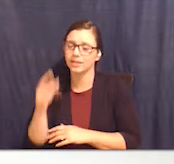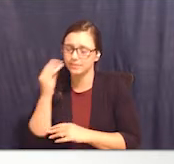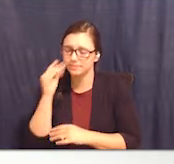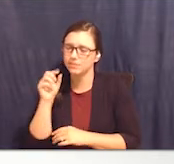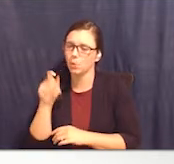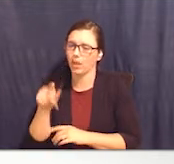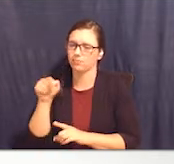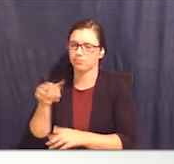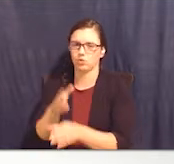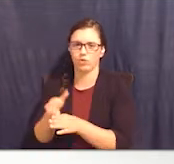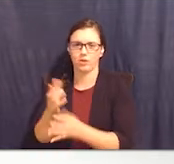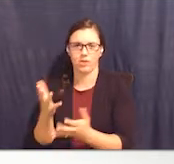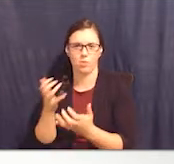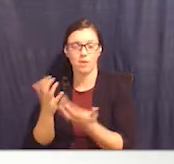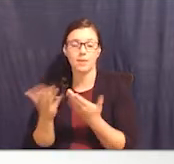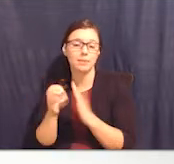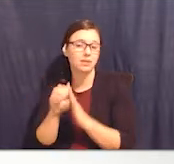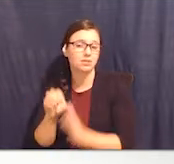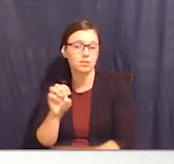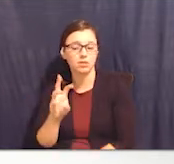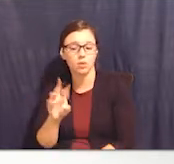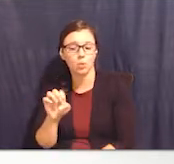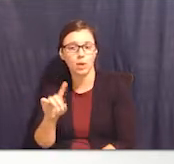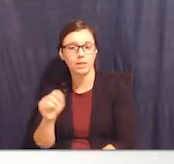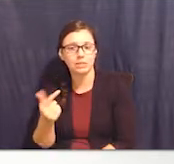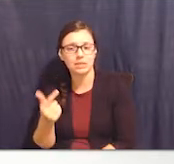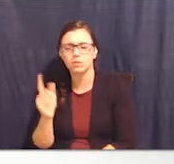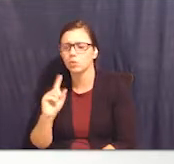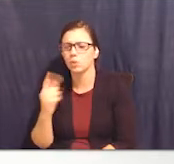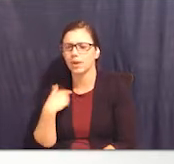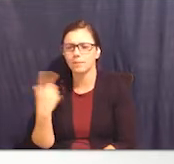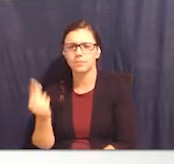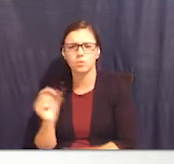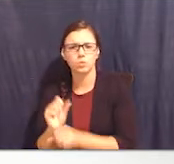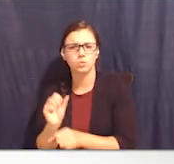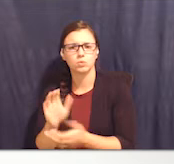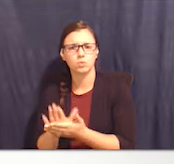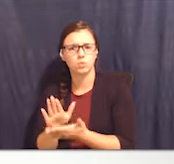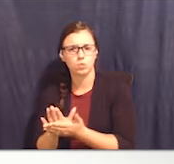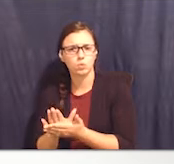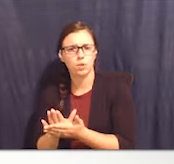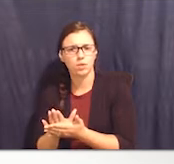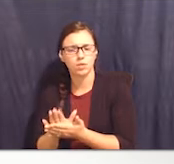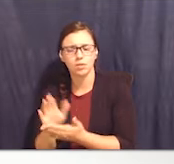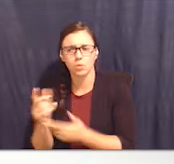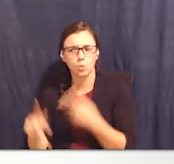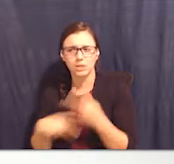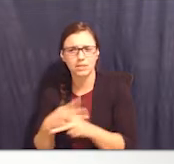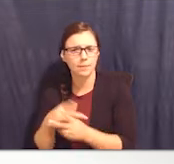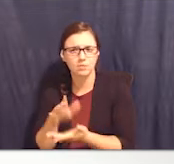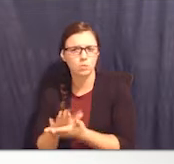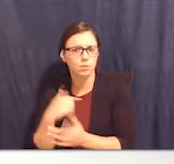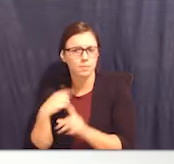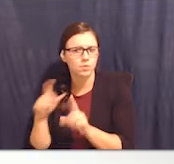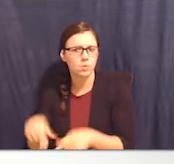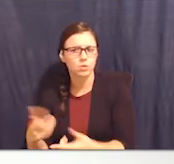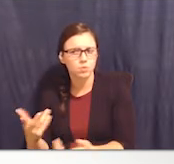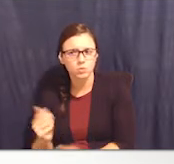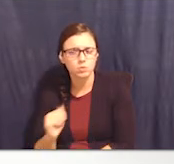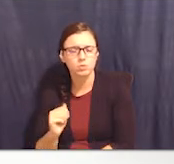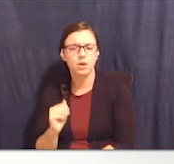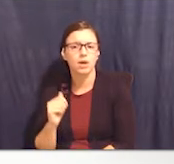How do I tell somebody I need them to repeat something? So we start working on those self-advocacy skills